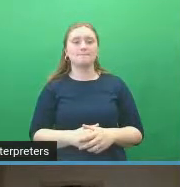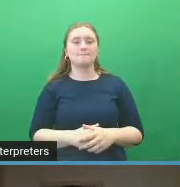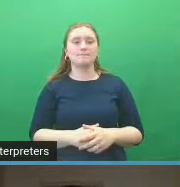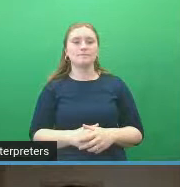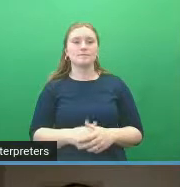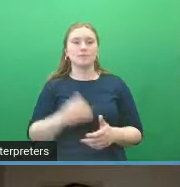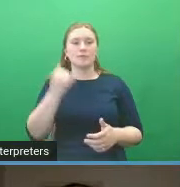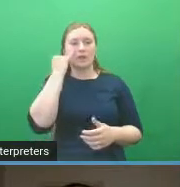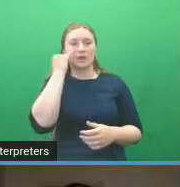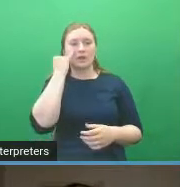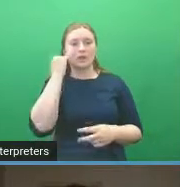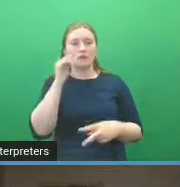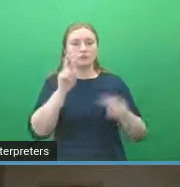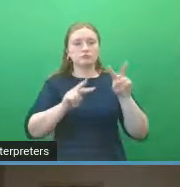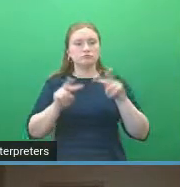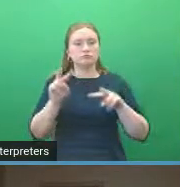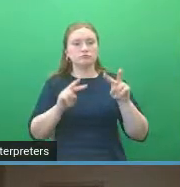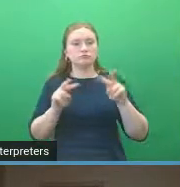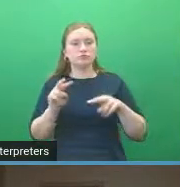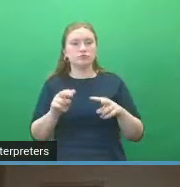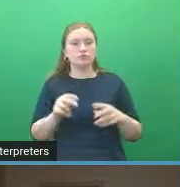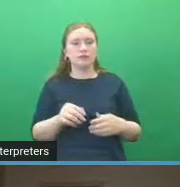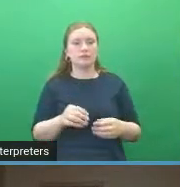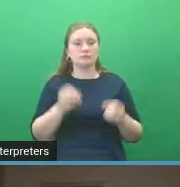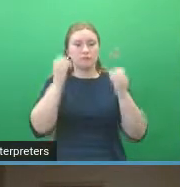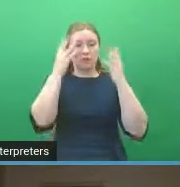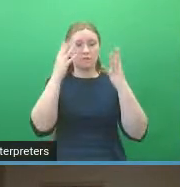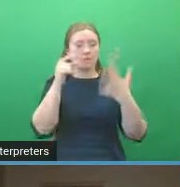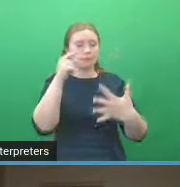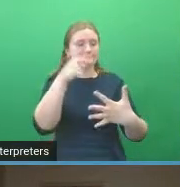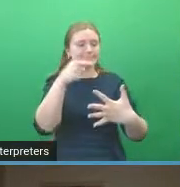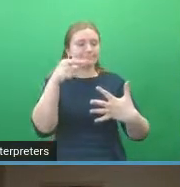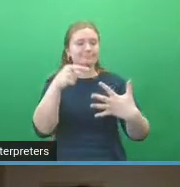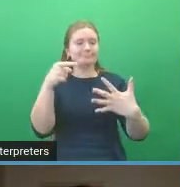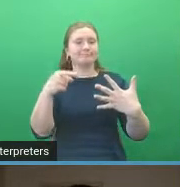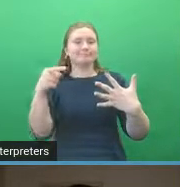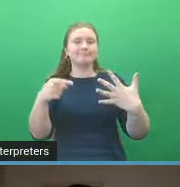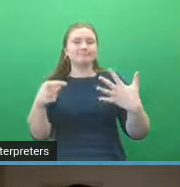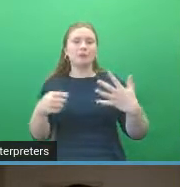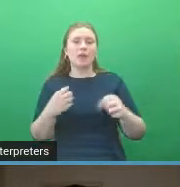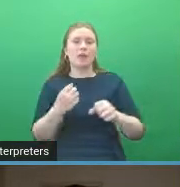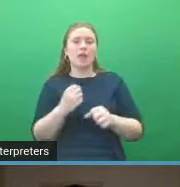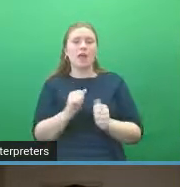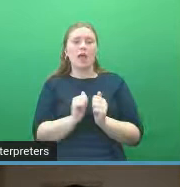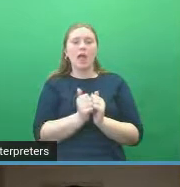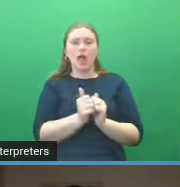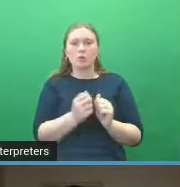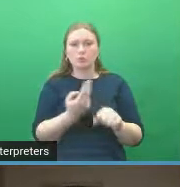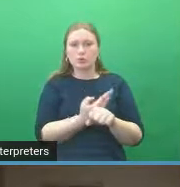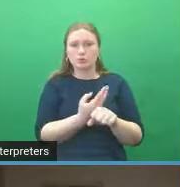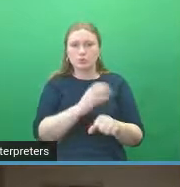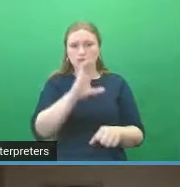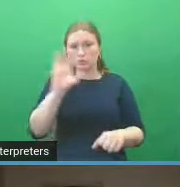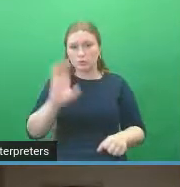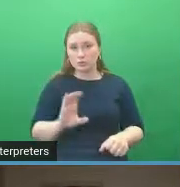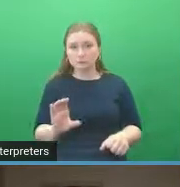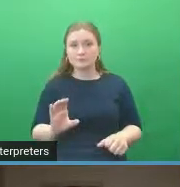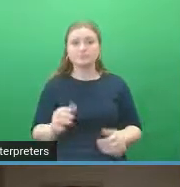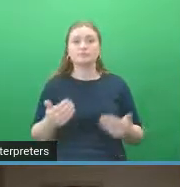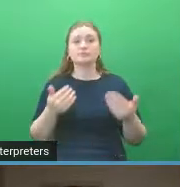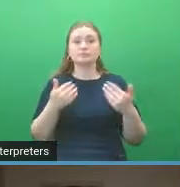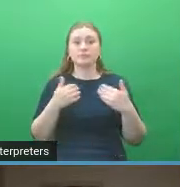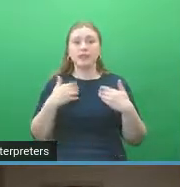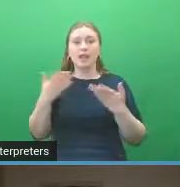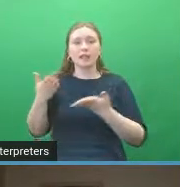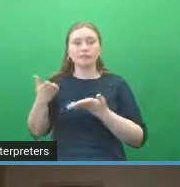If you're looking for step-by-step guides on how to access tools within Zoom, there are a couple of resources I've included in this workshop. The Think in